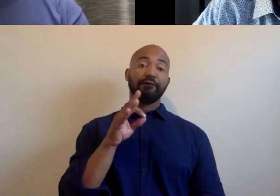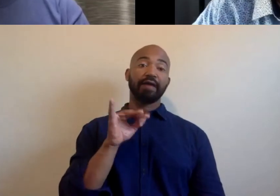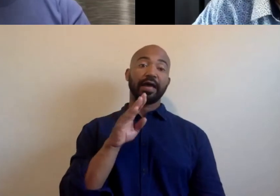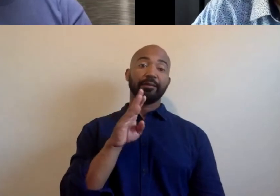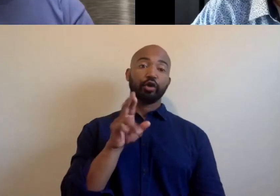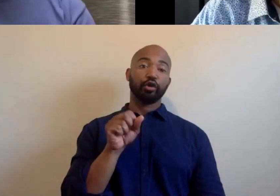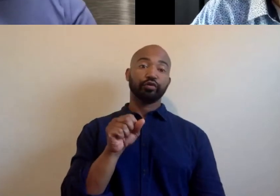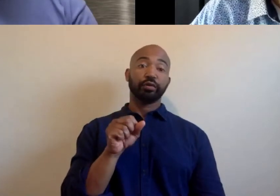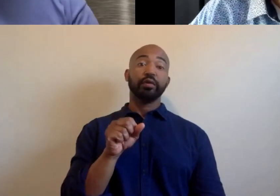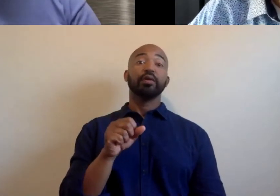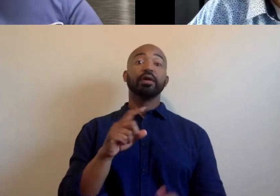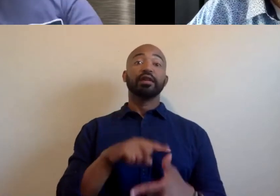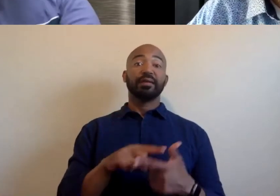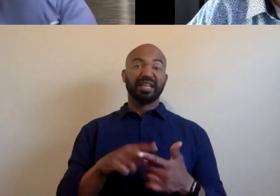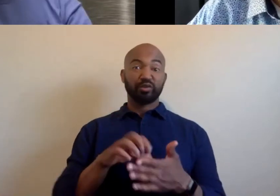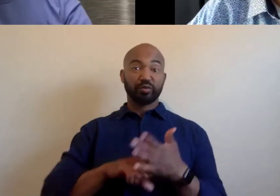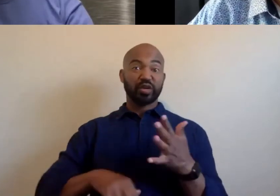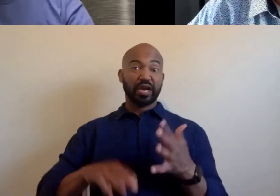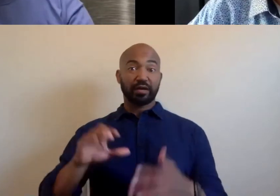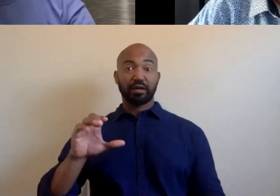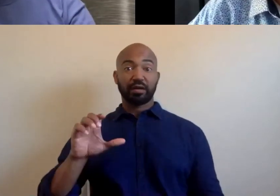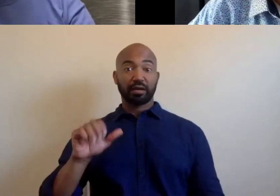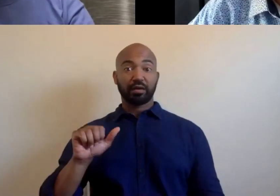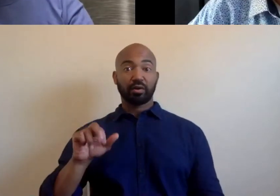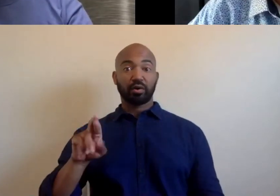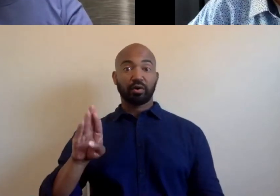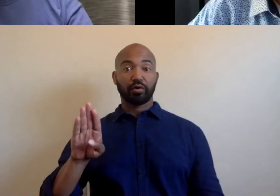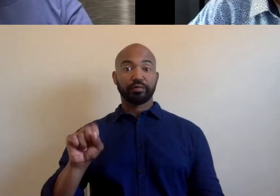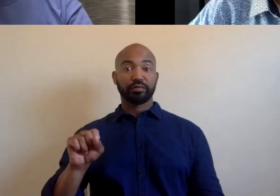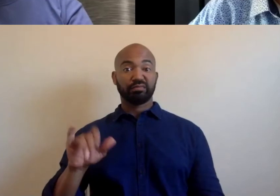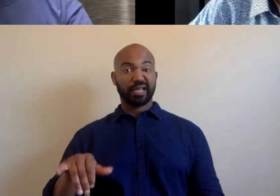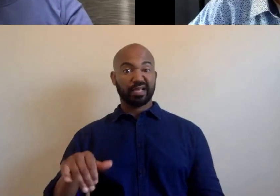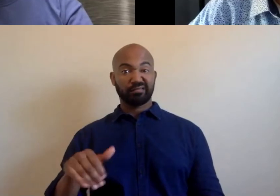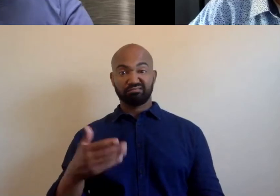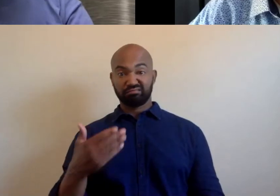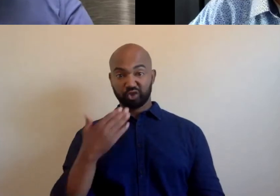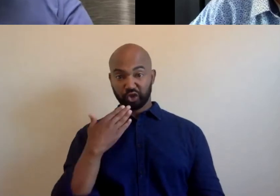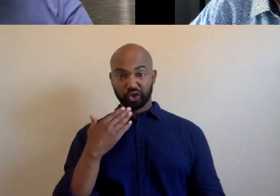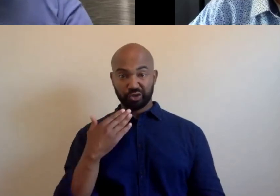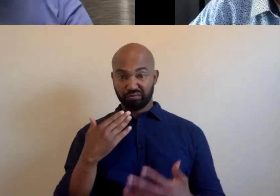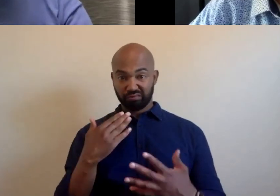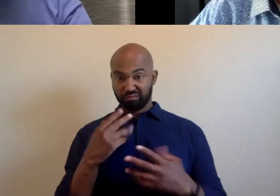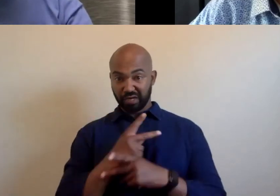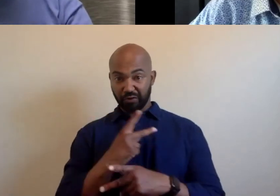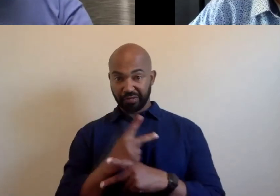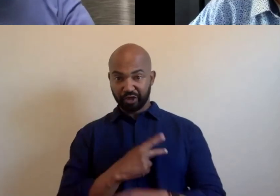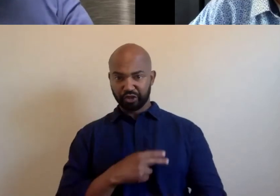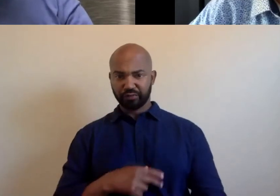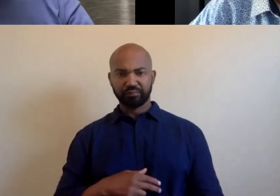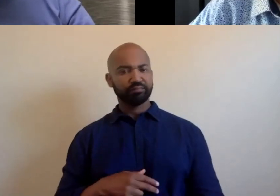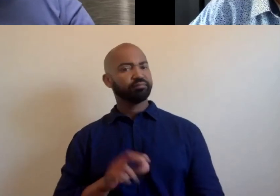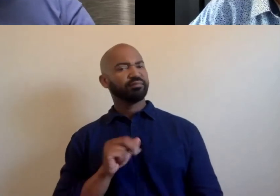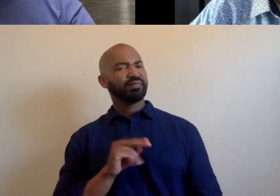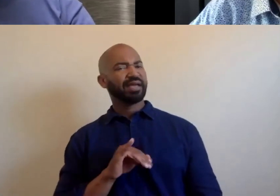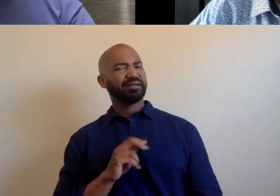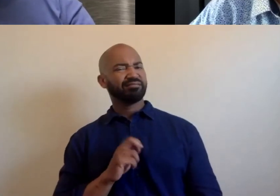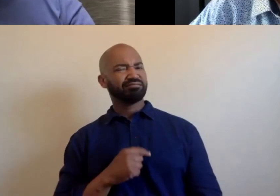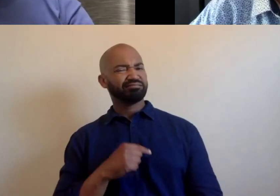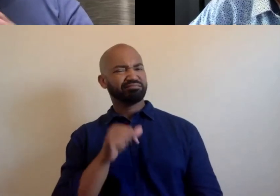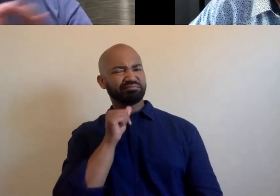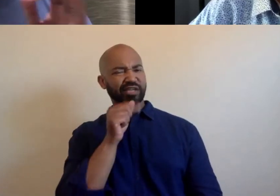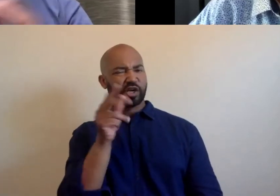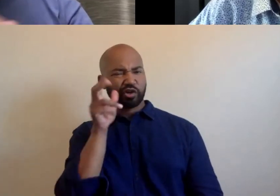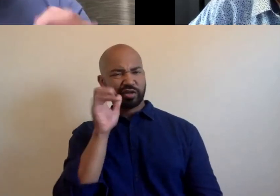a model that people are using? That's a good question. I've not heard that so much. I will say though